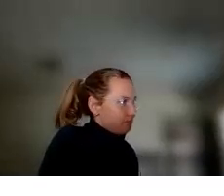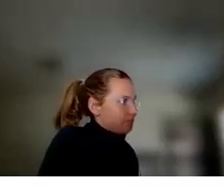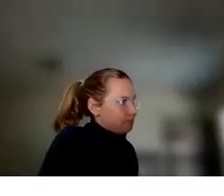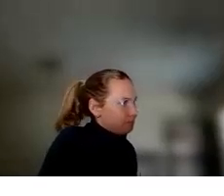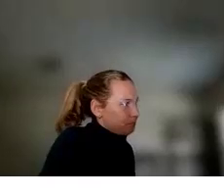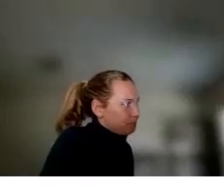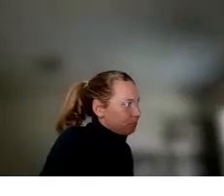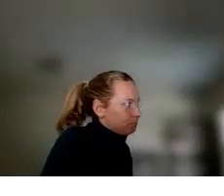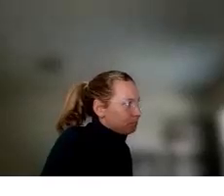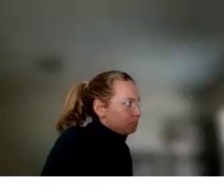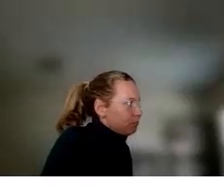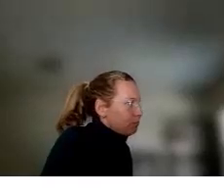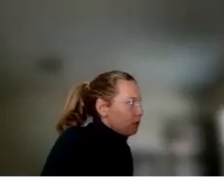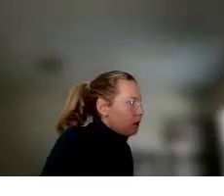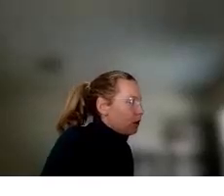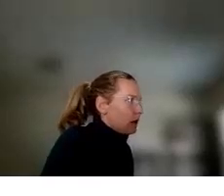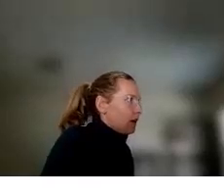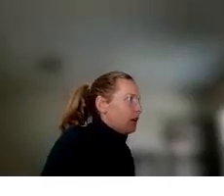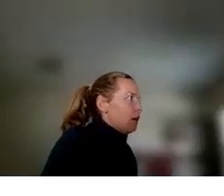this year.